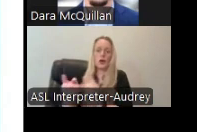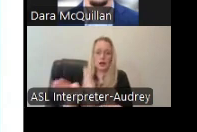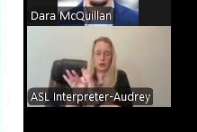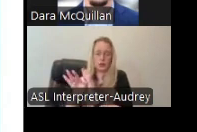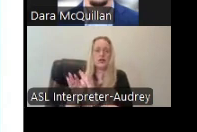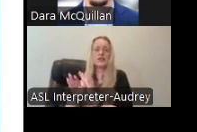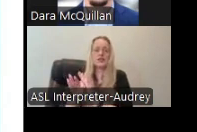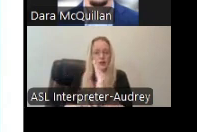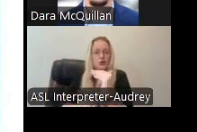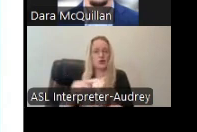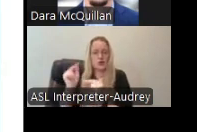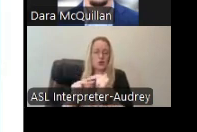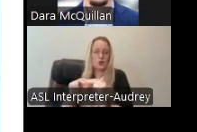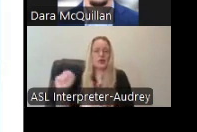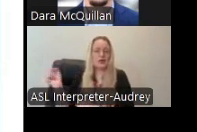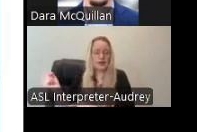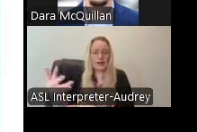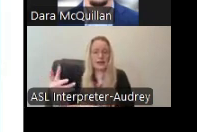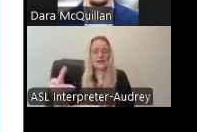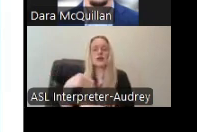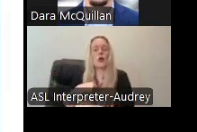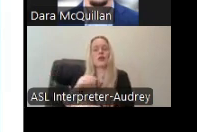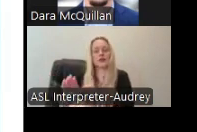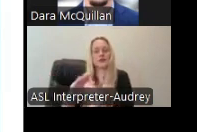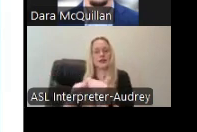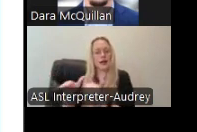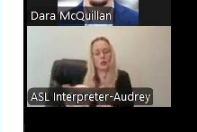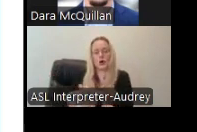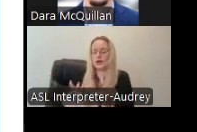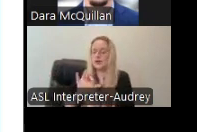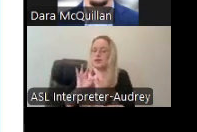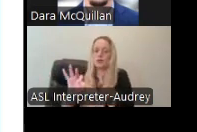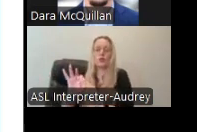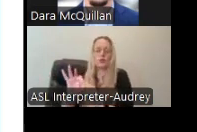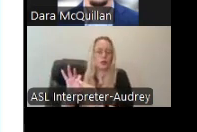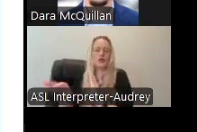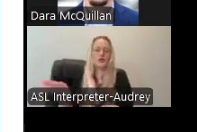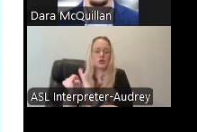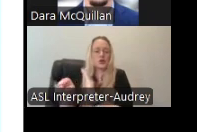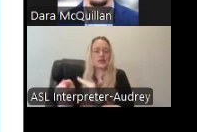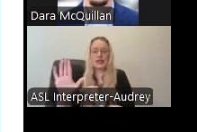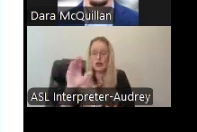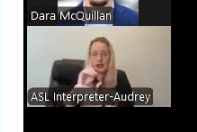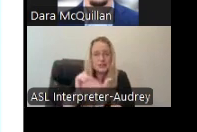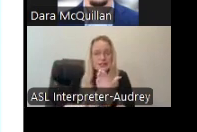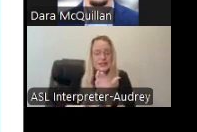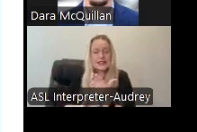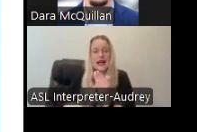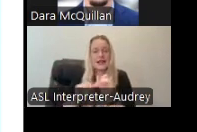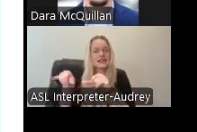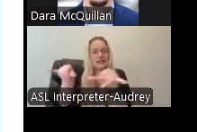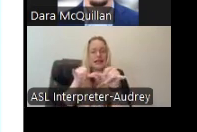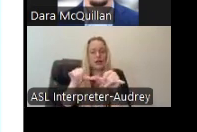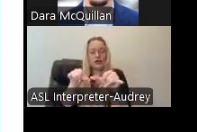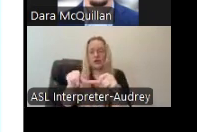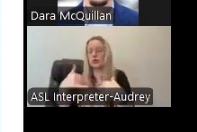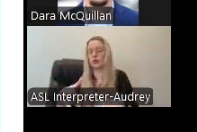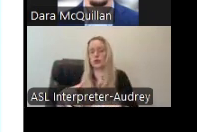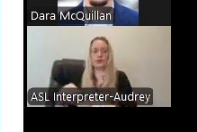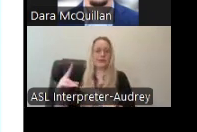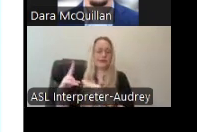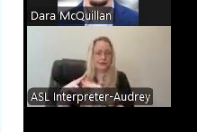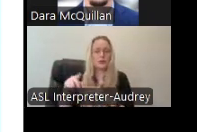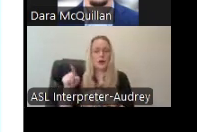neighborhood is the perfect choice. Their design and build standards are second to none, and I am sure they will respect and be